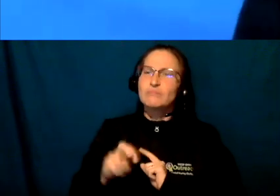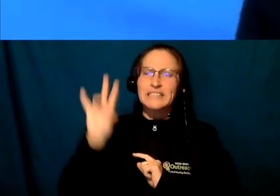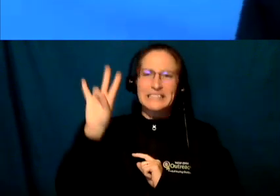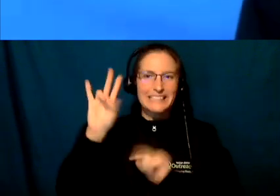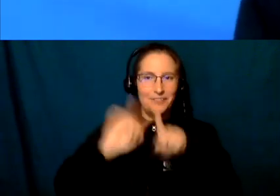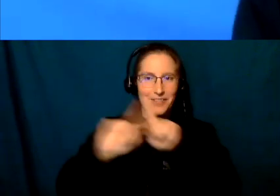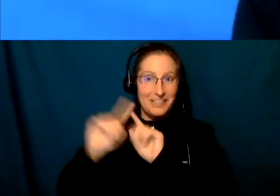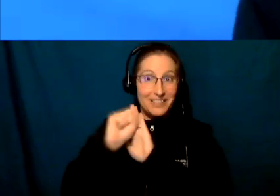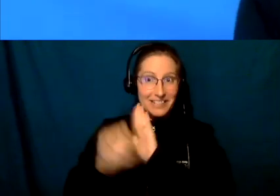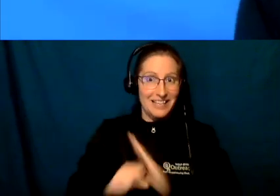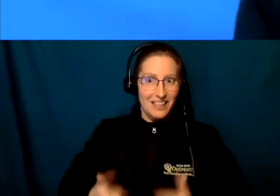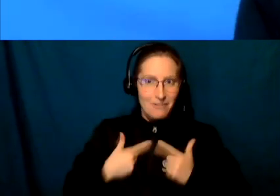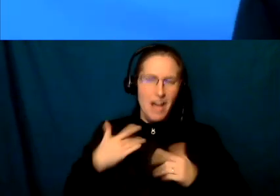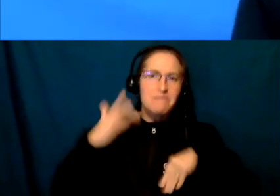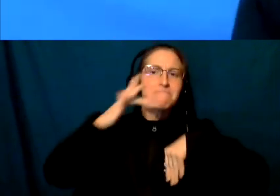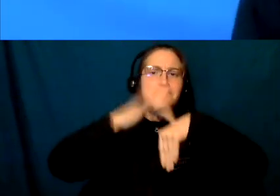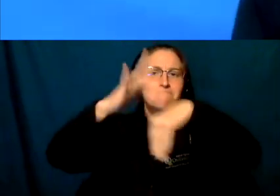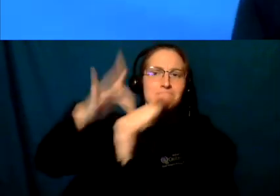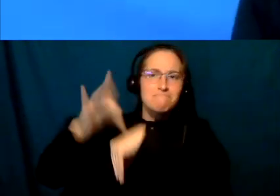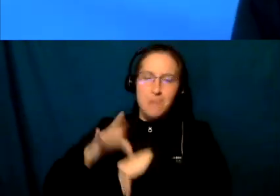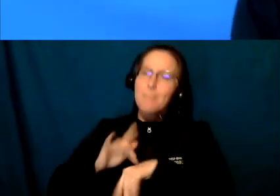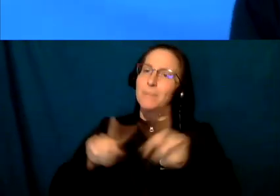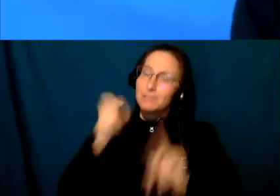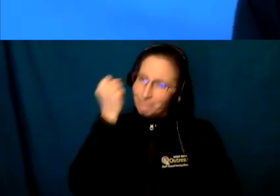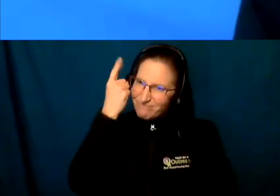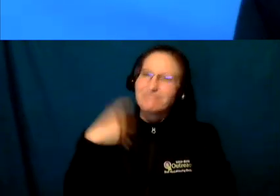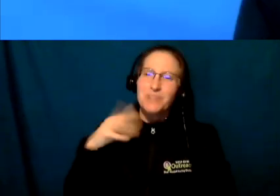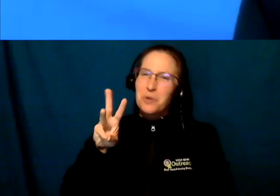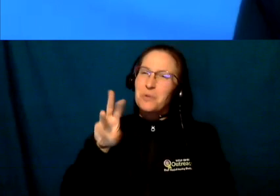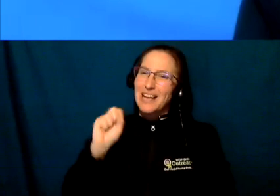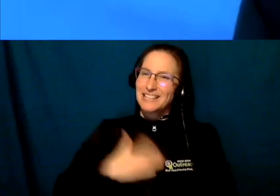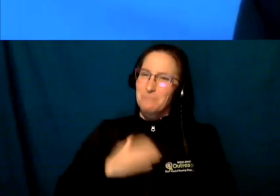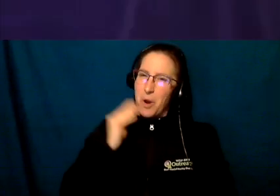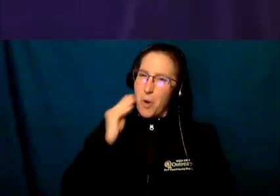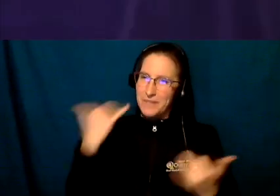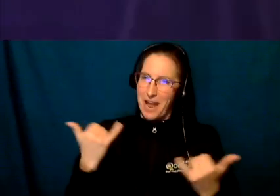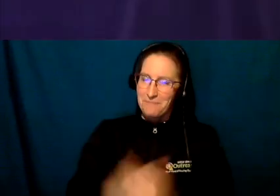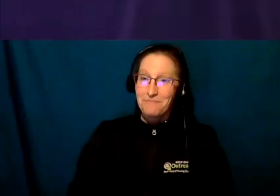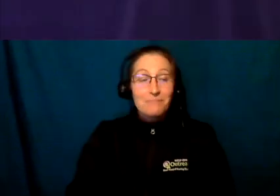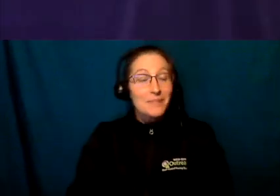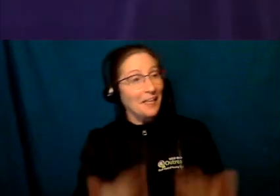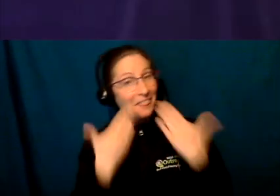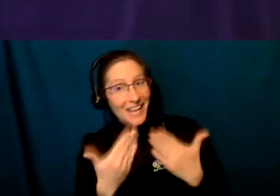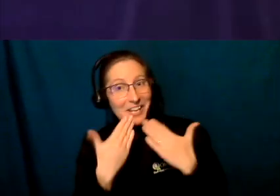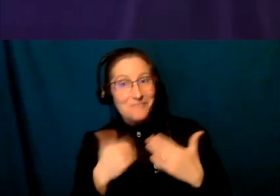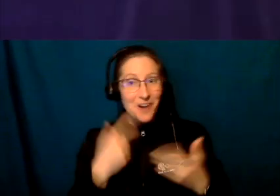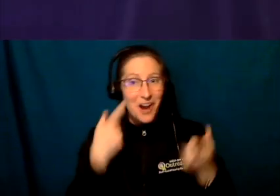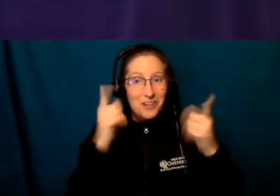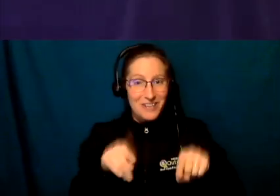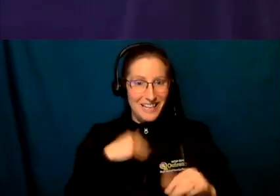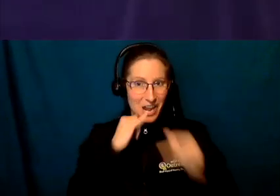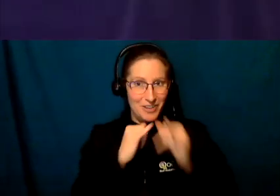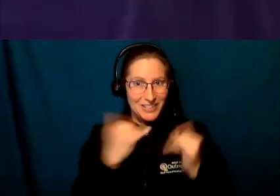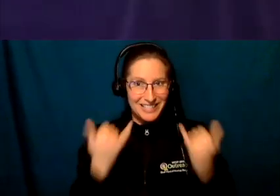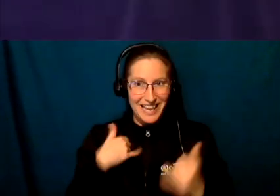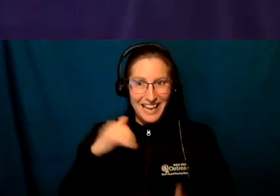lot of different places, but I consider Wisconsin to be home. Well, thanks for agreeing to do this interview with us,